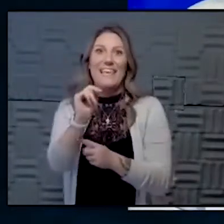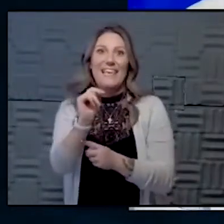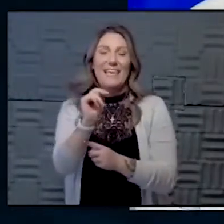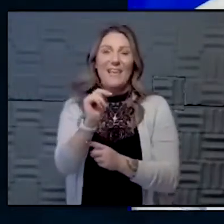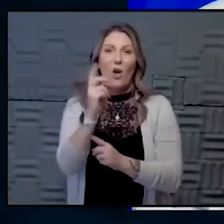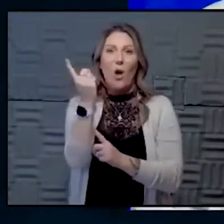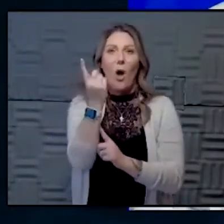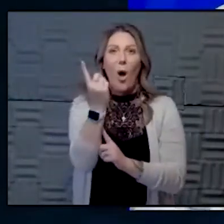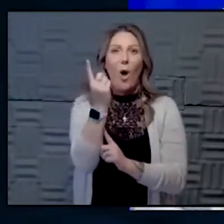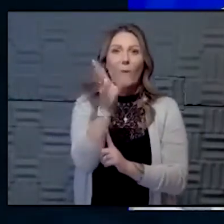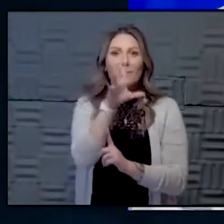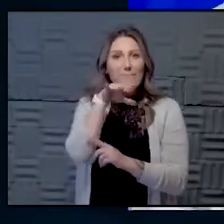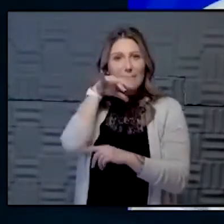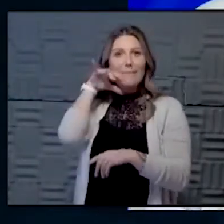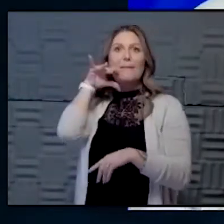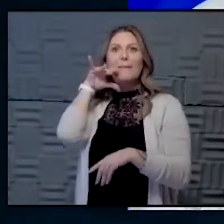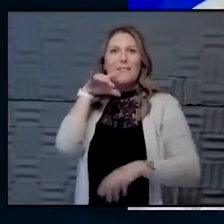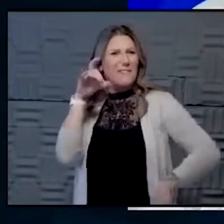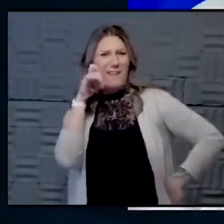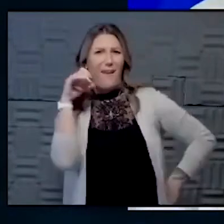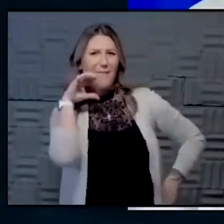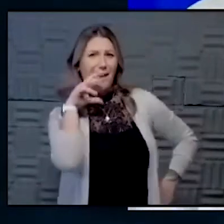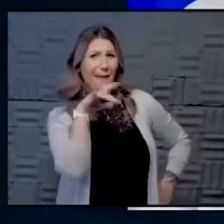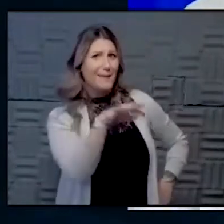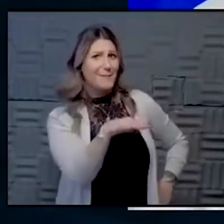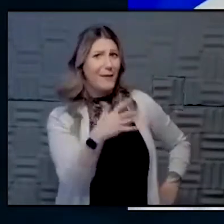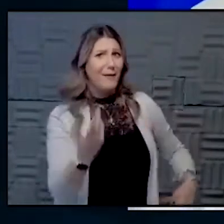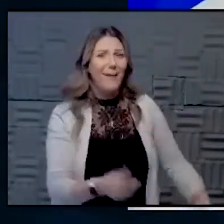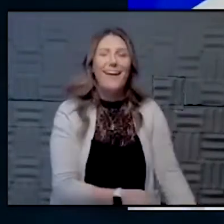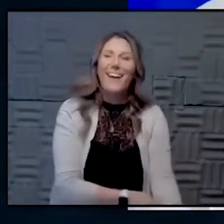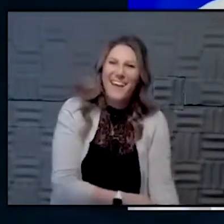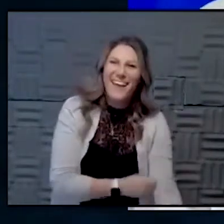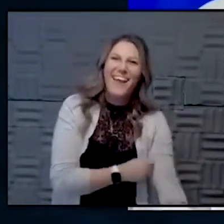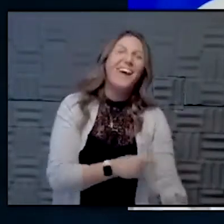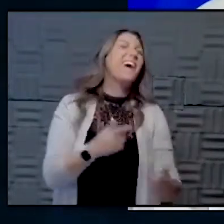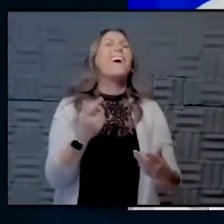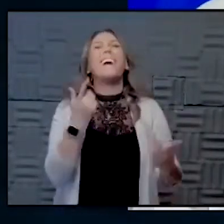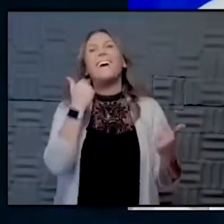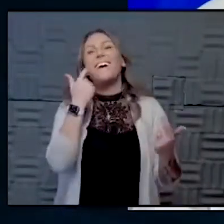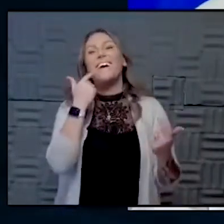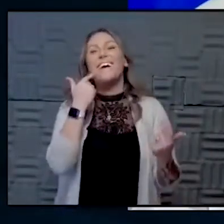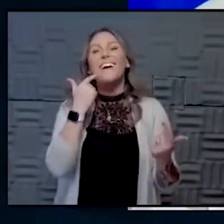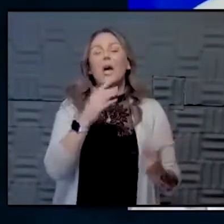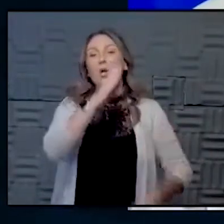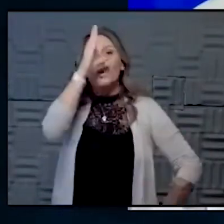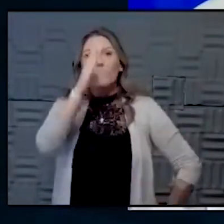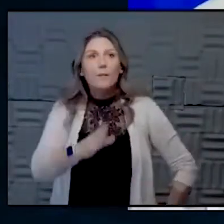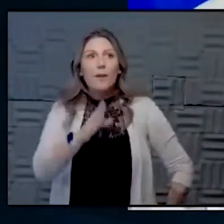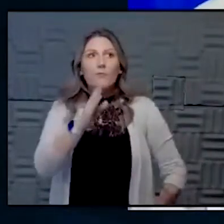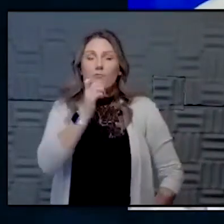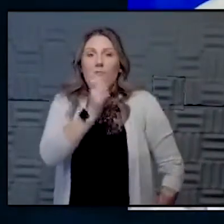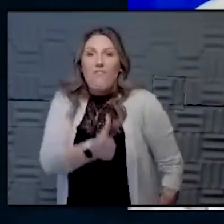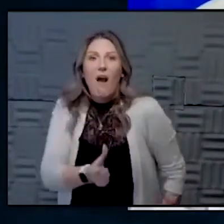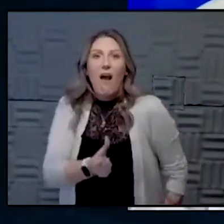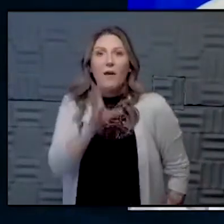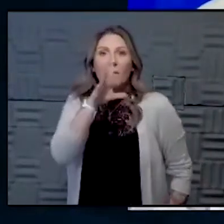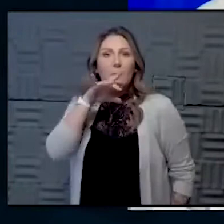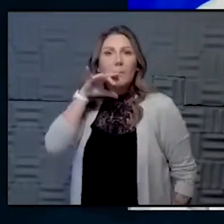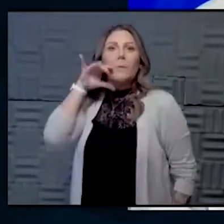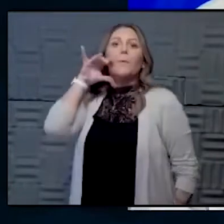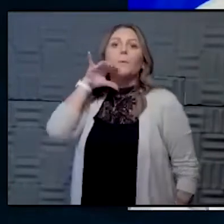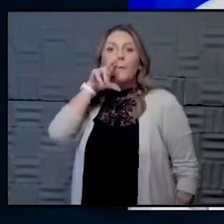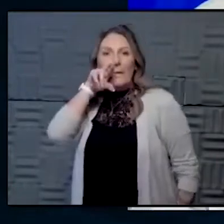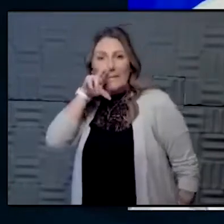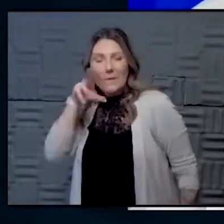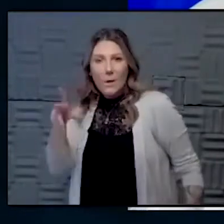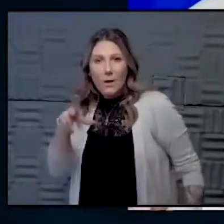You always inhale when you smoke. Exhale? Yeah, you always inhale. Don't ever go into that rabbit hole. I didn't inhale.